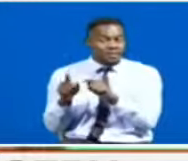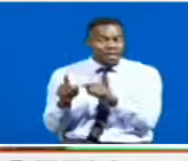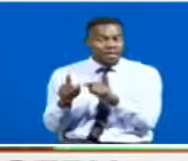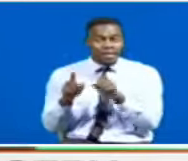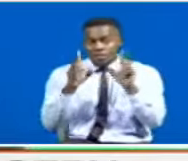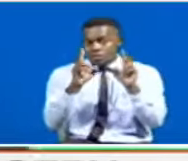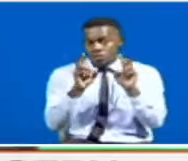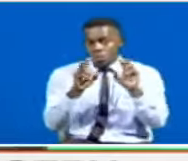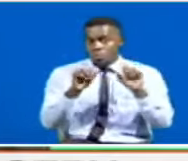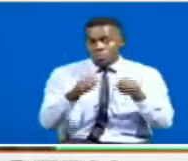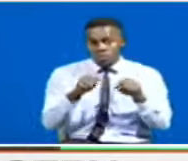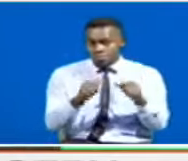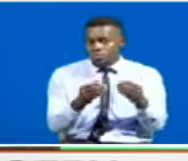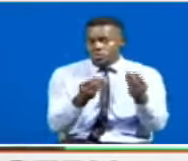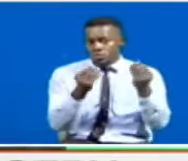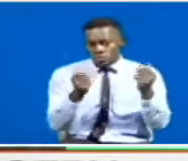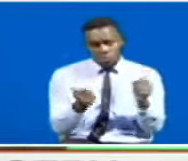haraka.